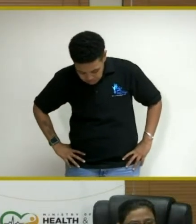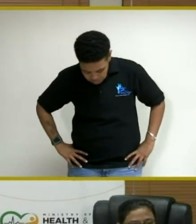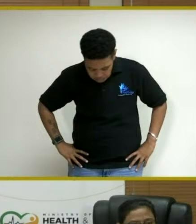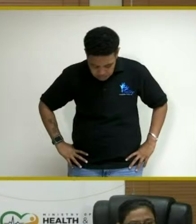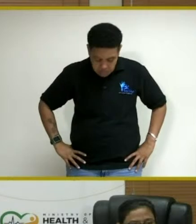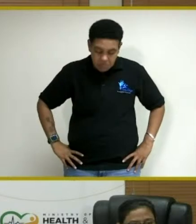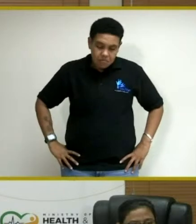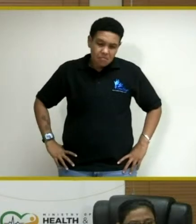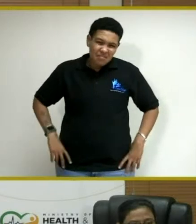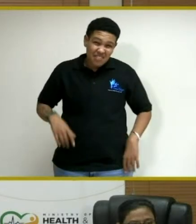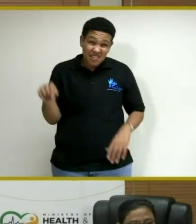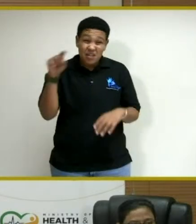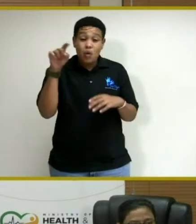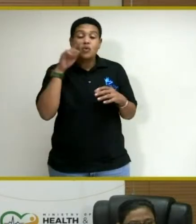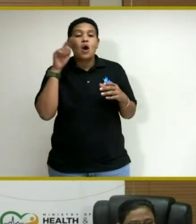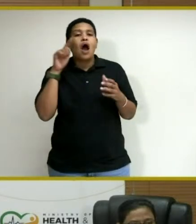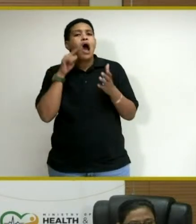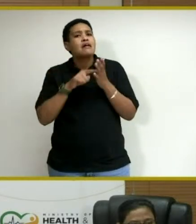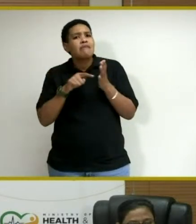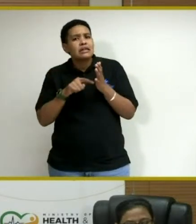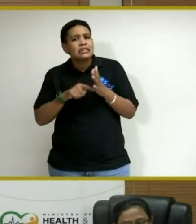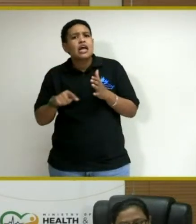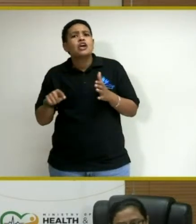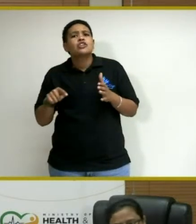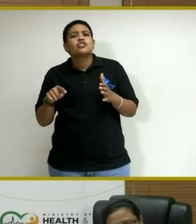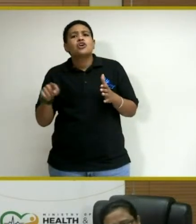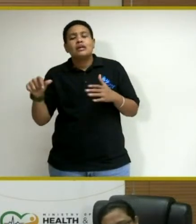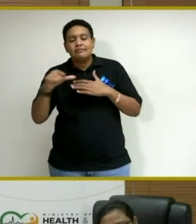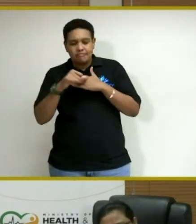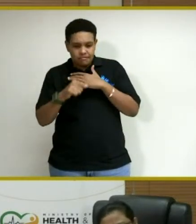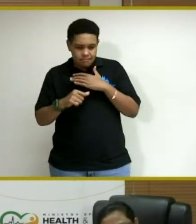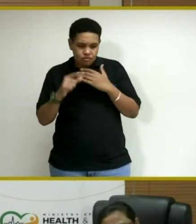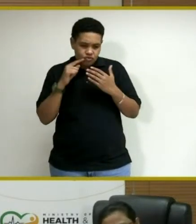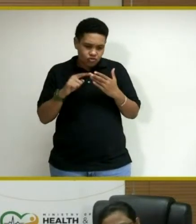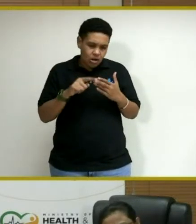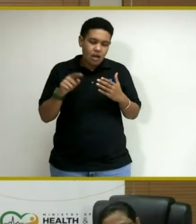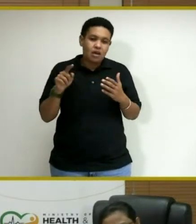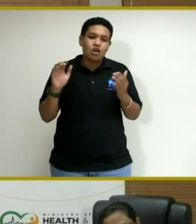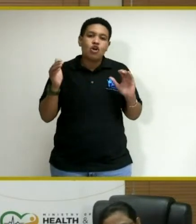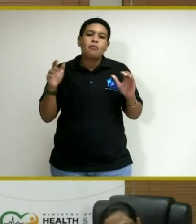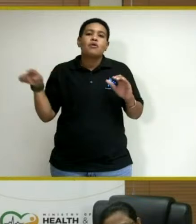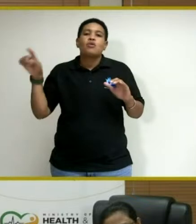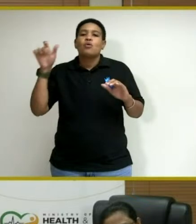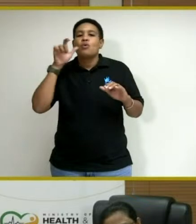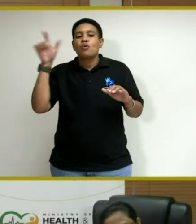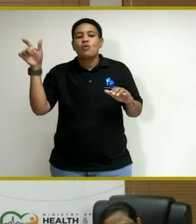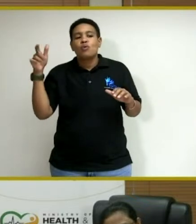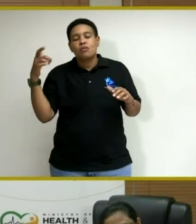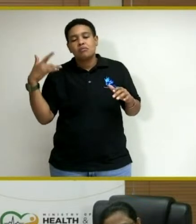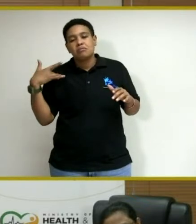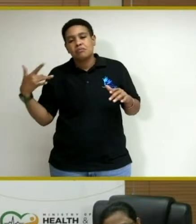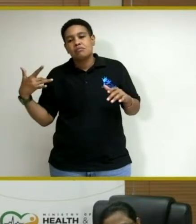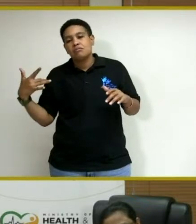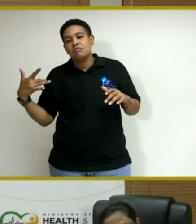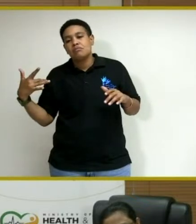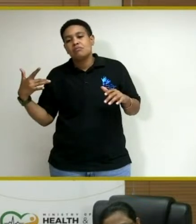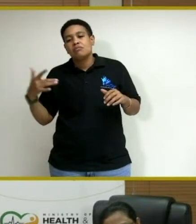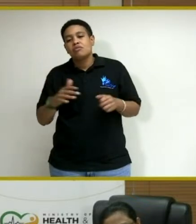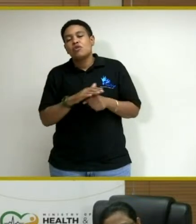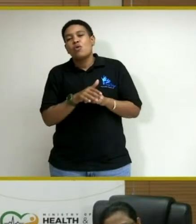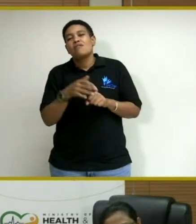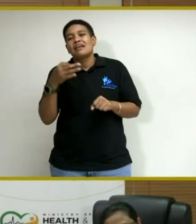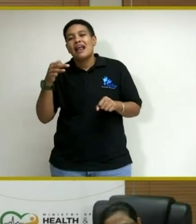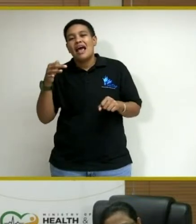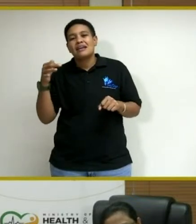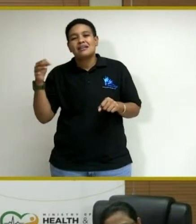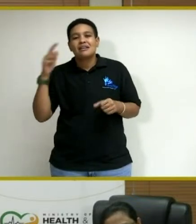autopsied, those bodies, versus the ones that are definitively COVID-19, and